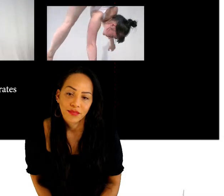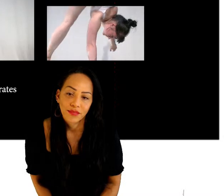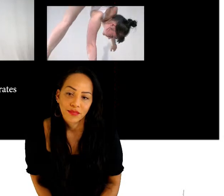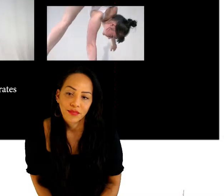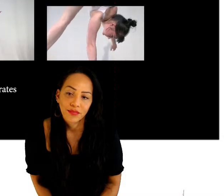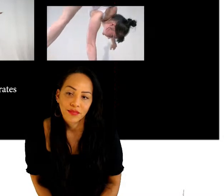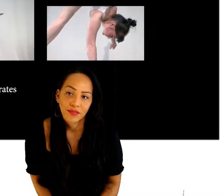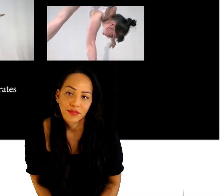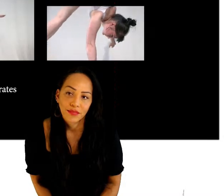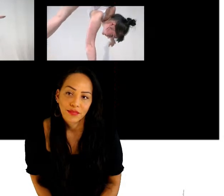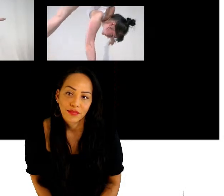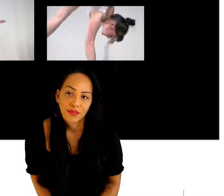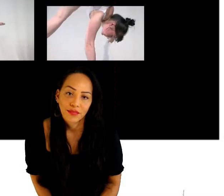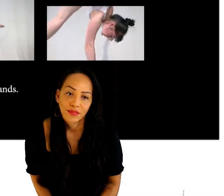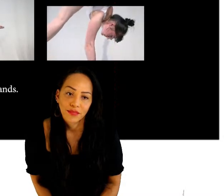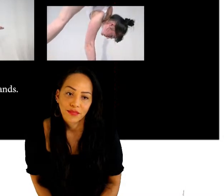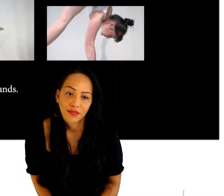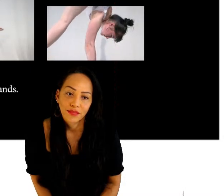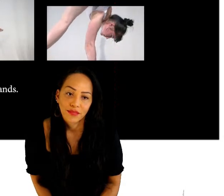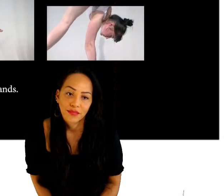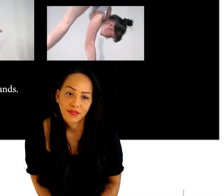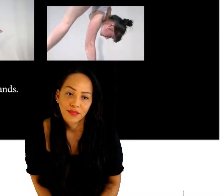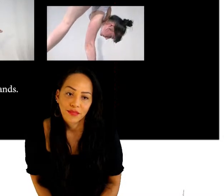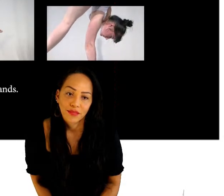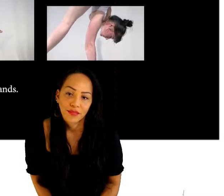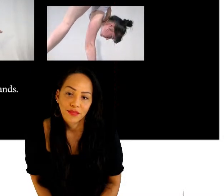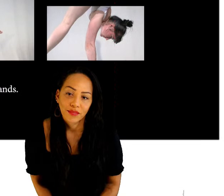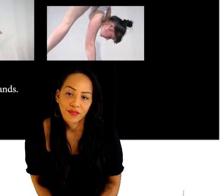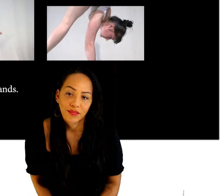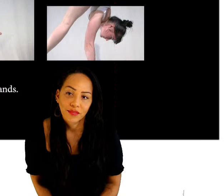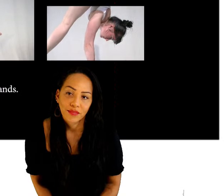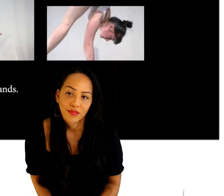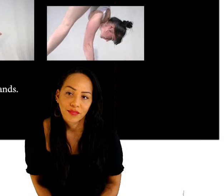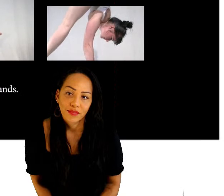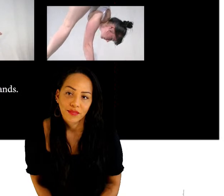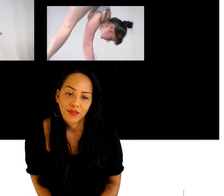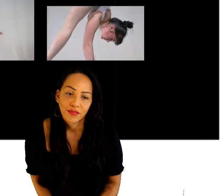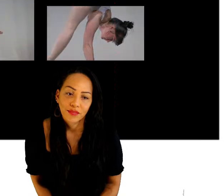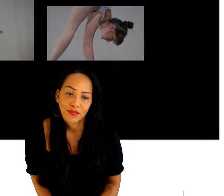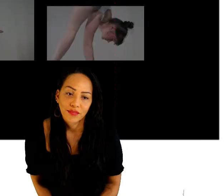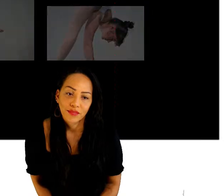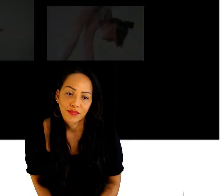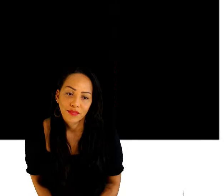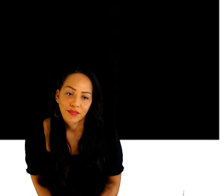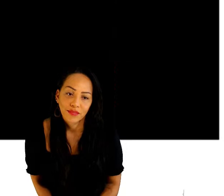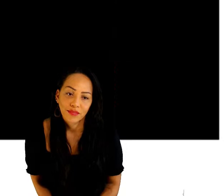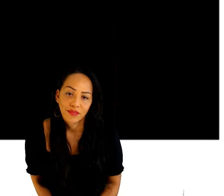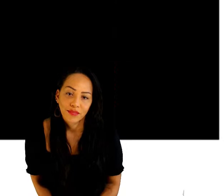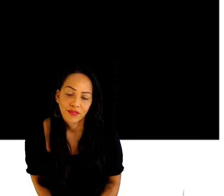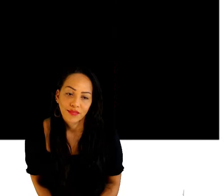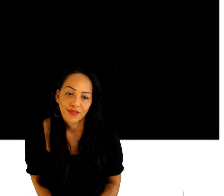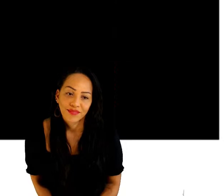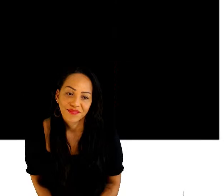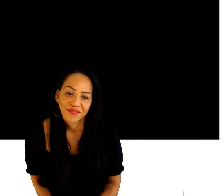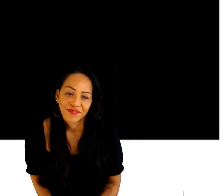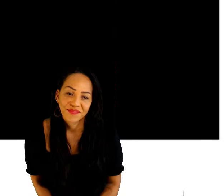stability recalibrates every time I am on two hands.